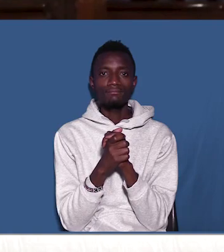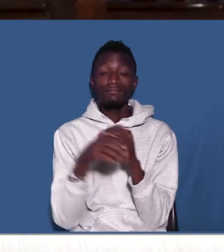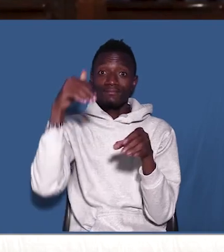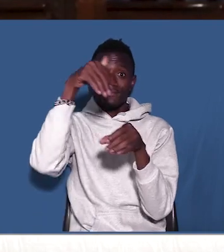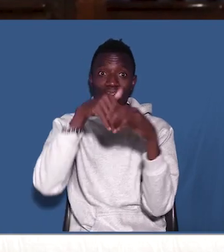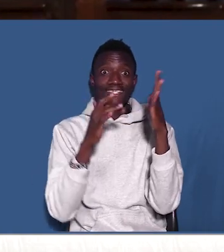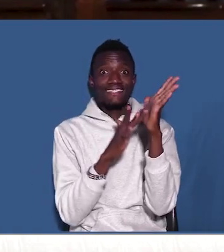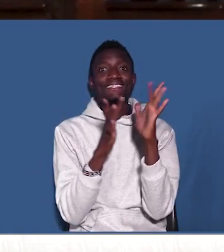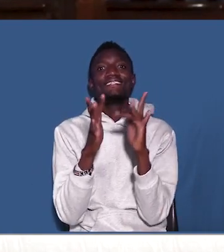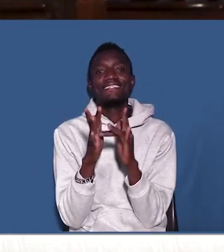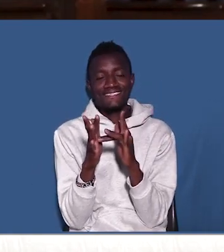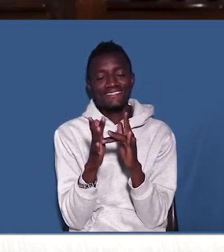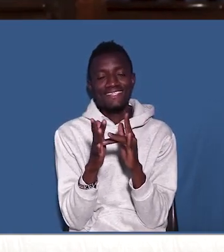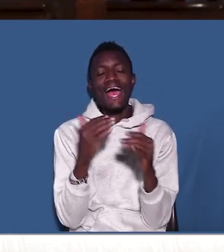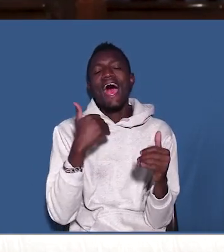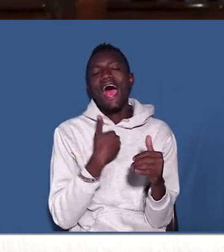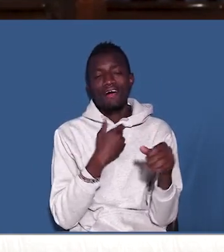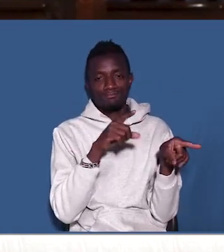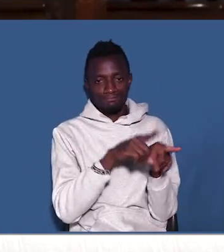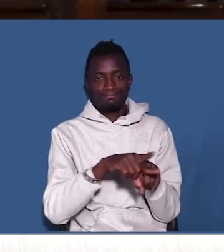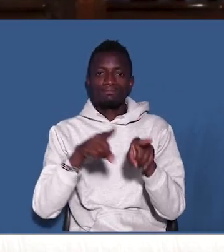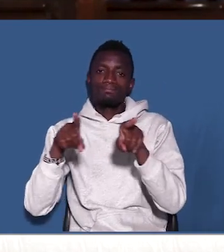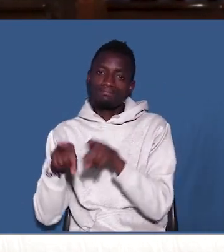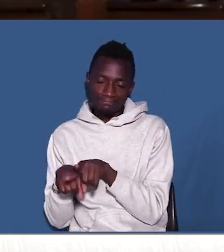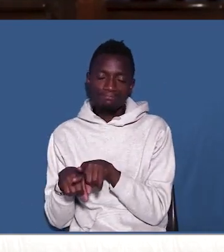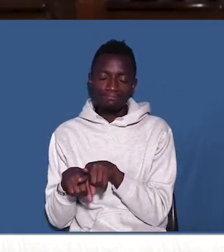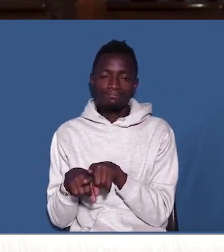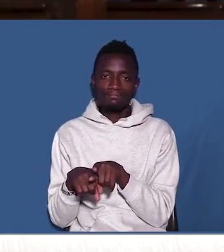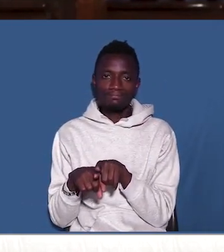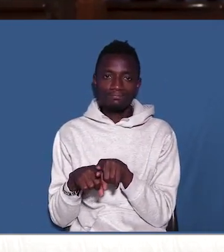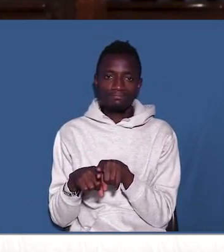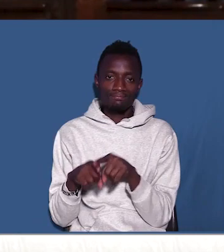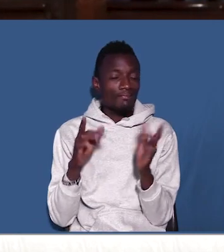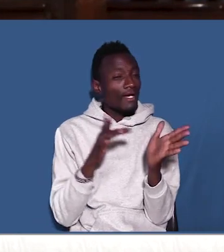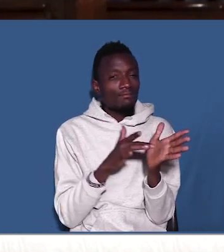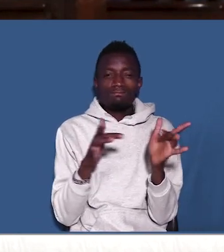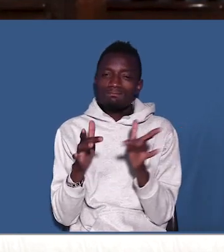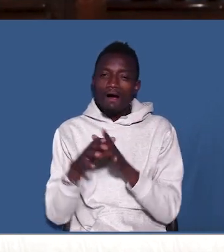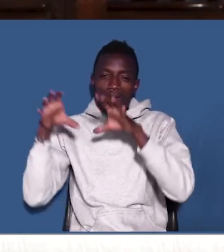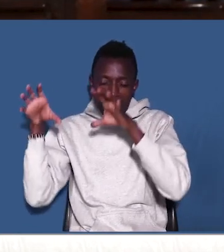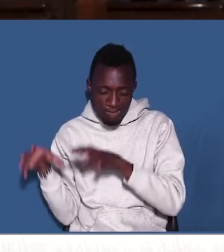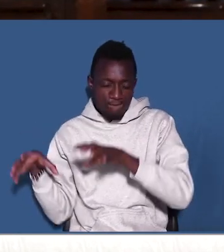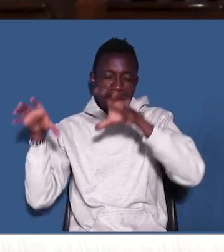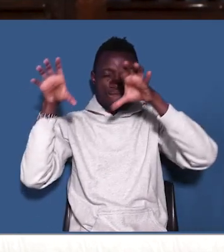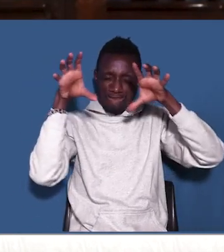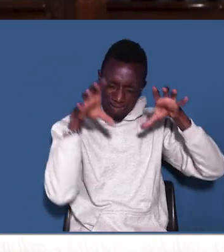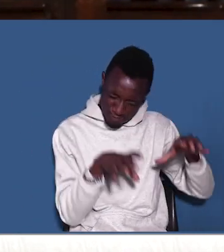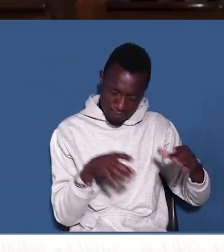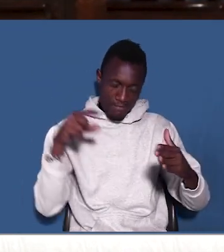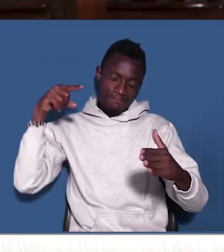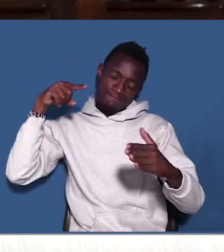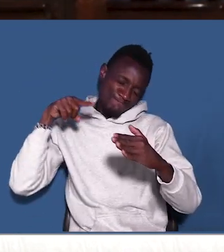in Jesus. He was plunged into indescribable suffering, but he was